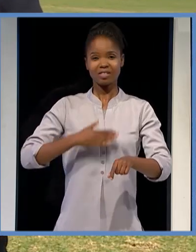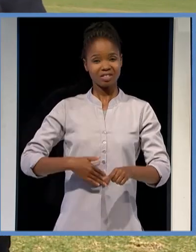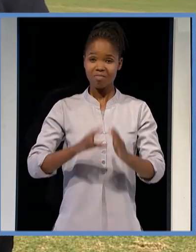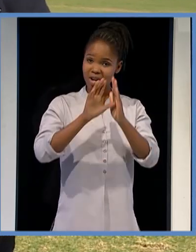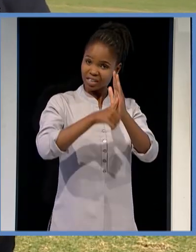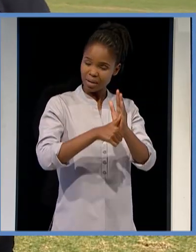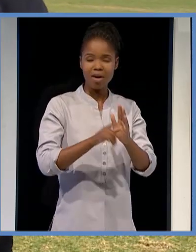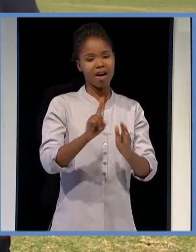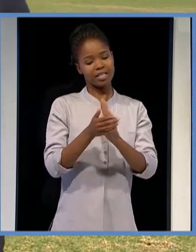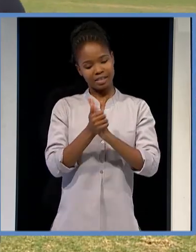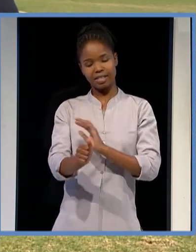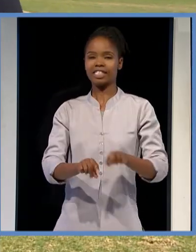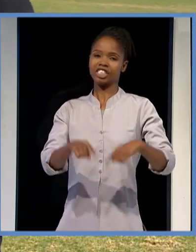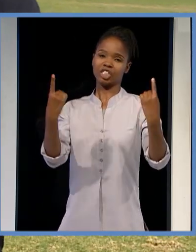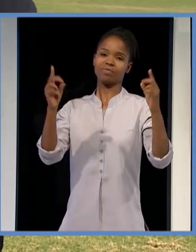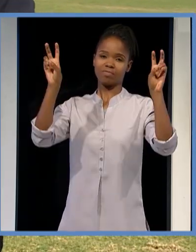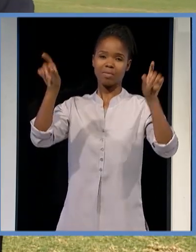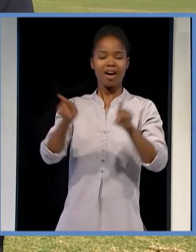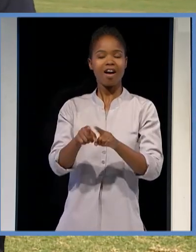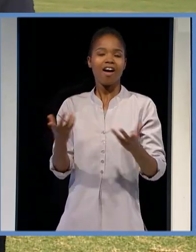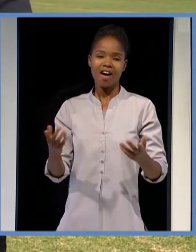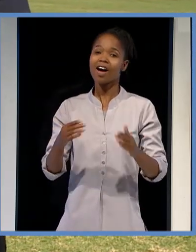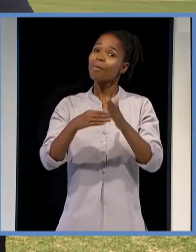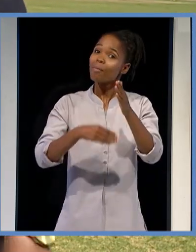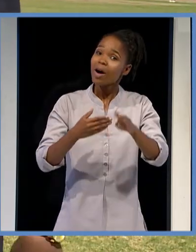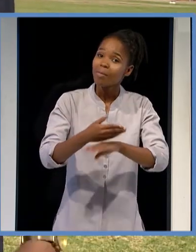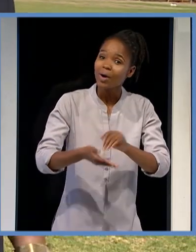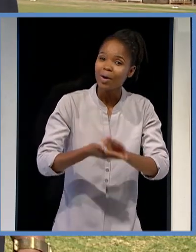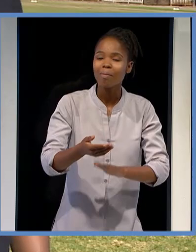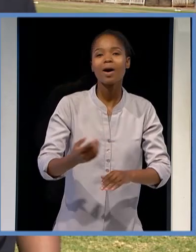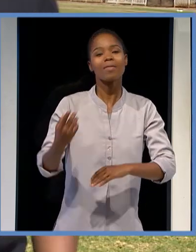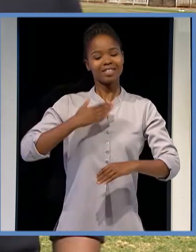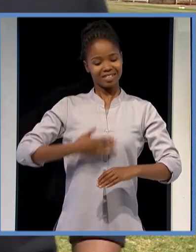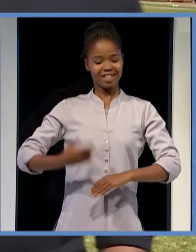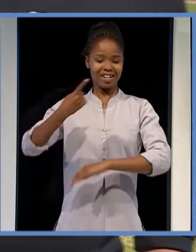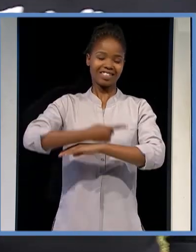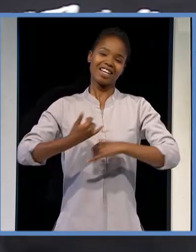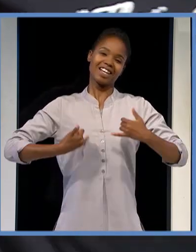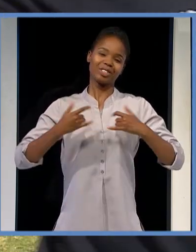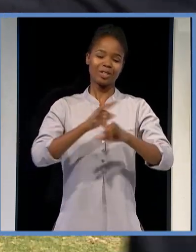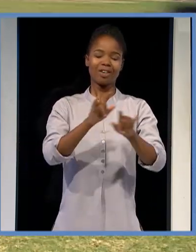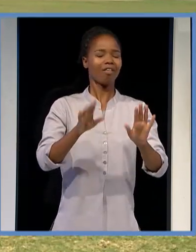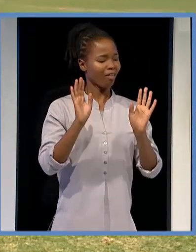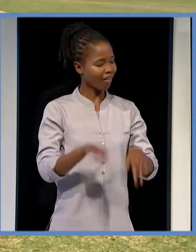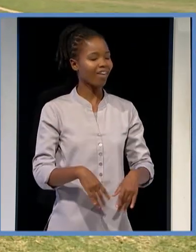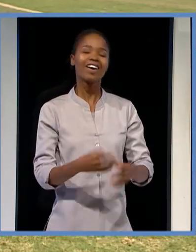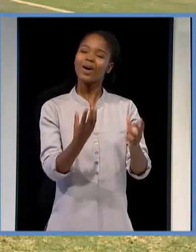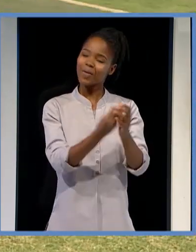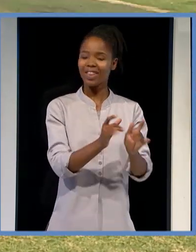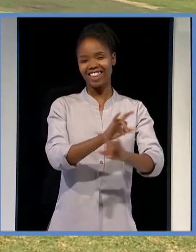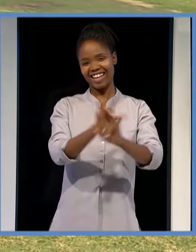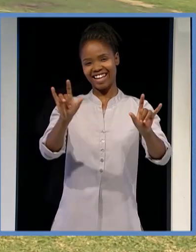they are differently abled. That's why I couldn't do that. This is Beyond Boundaries, this is you. Have a beautiful Sunday. Yeah, that was terrible, too. Arva.